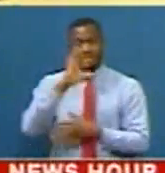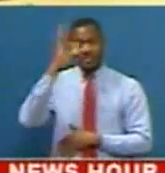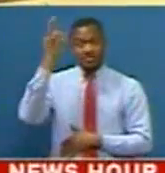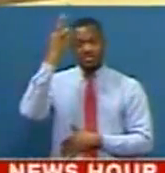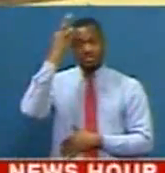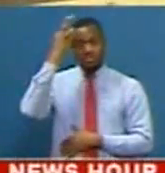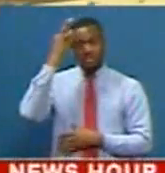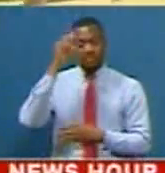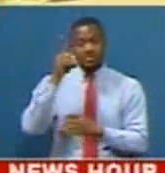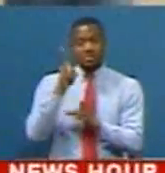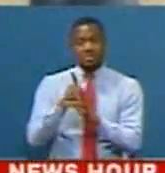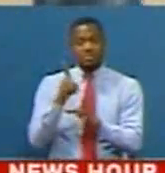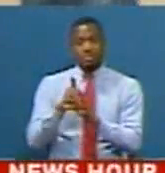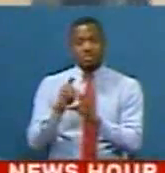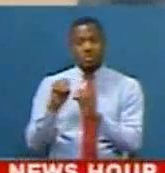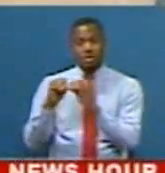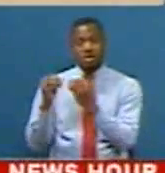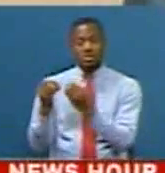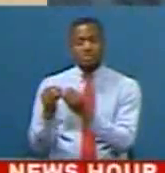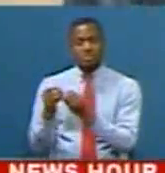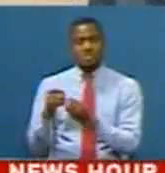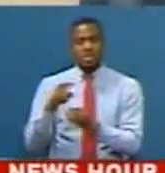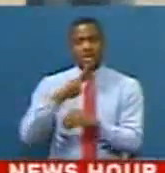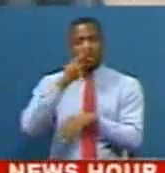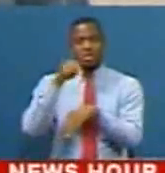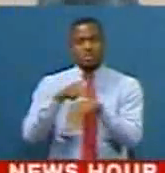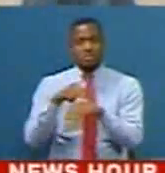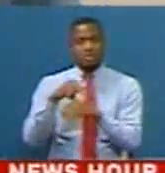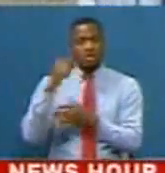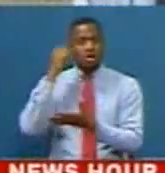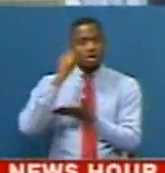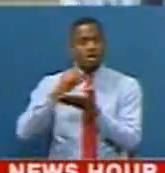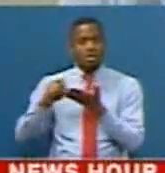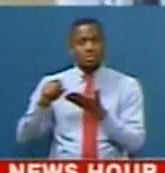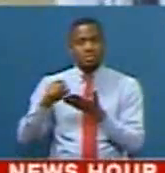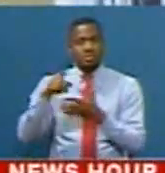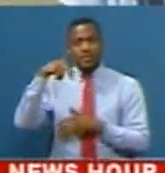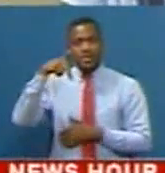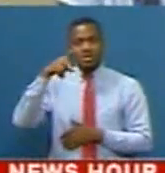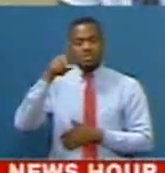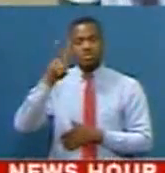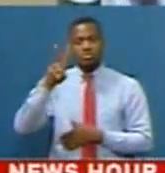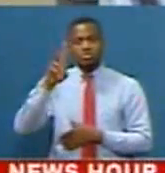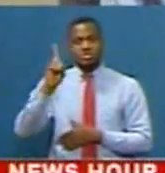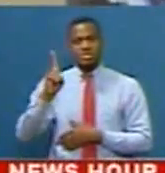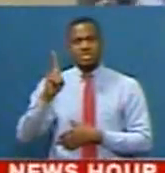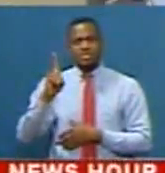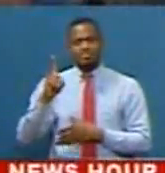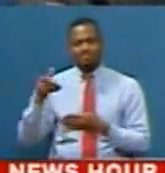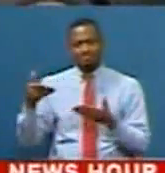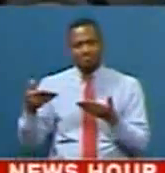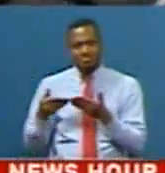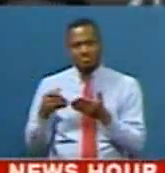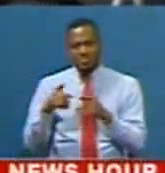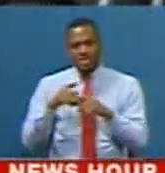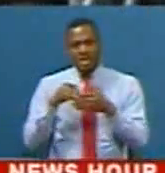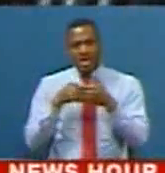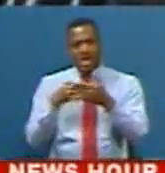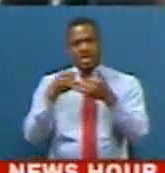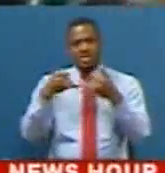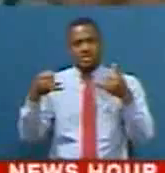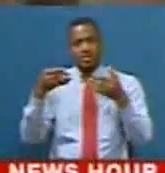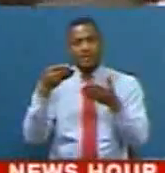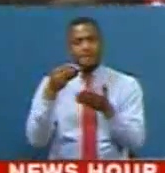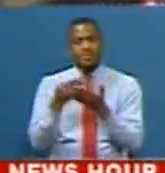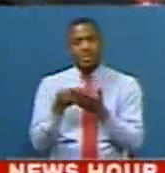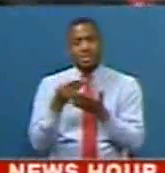of Disability Organizations and the National Council on PWDs introduced guidelines for the